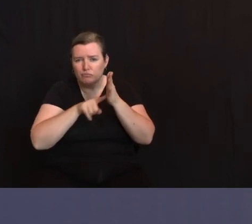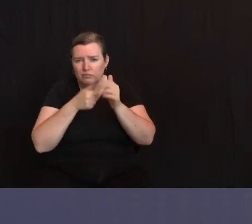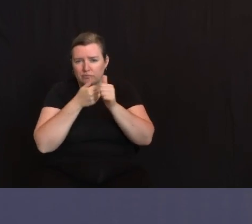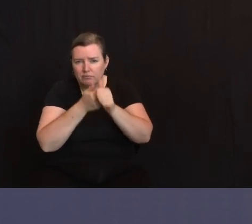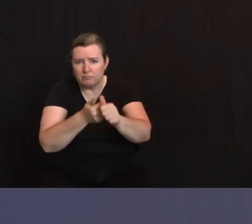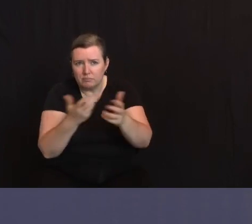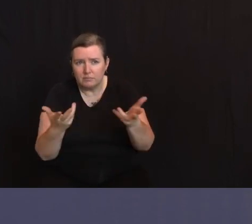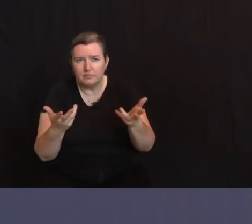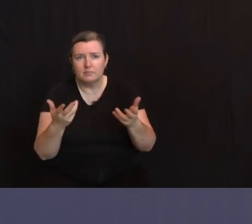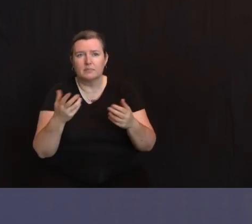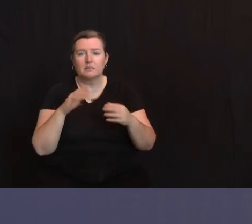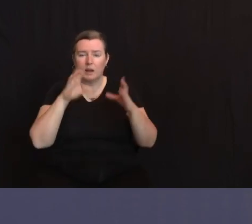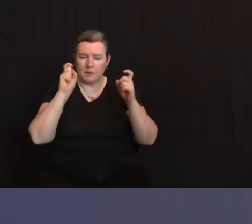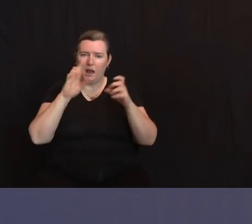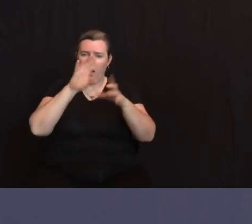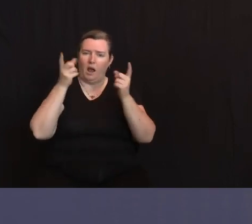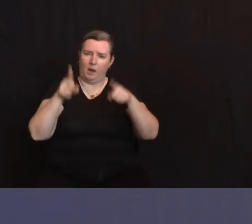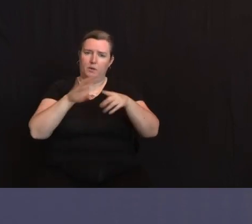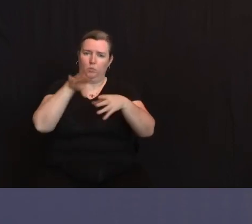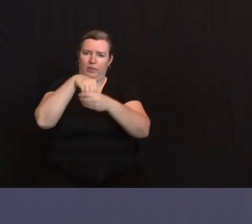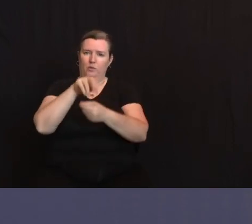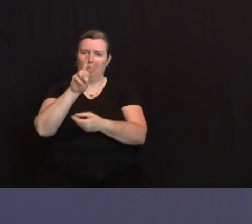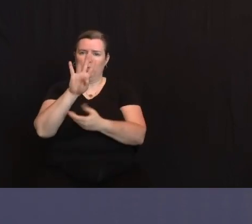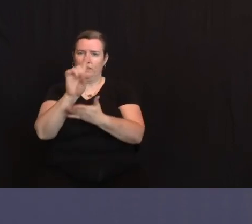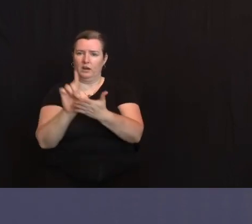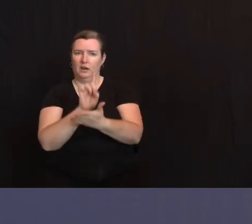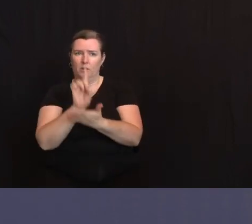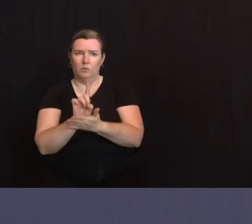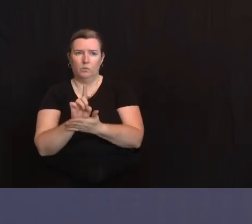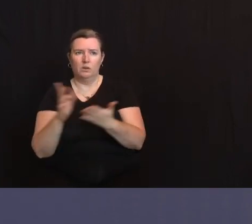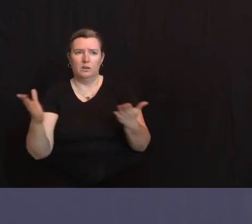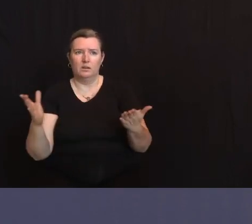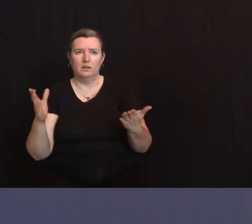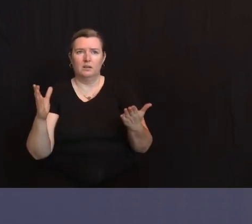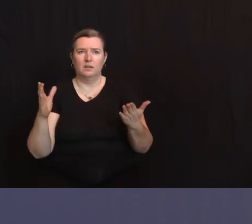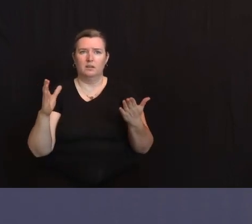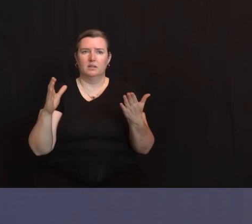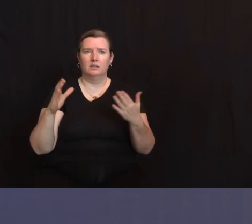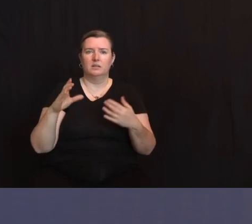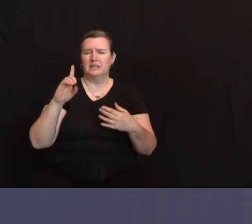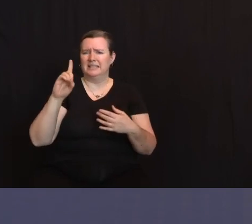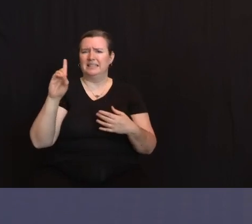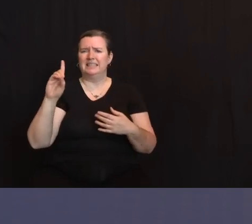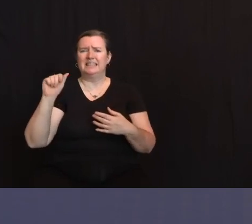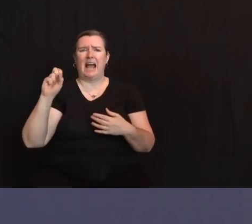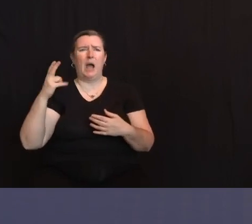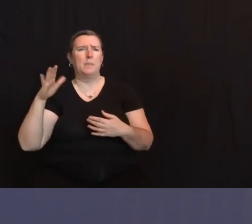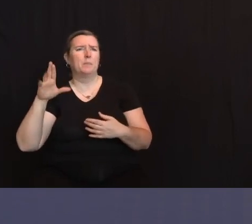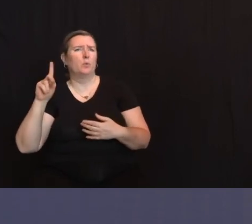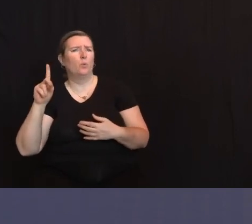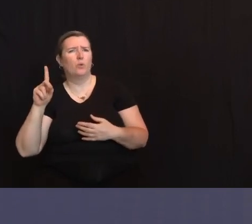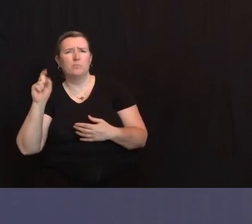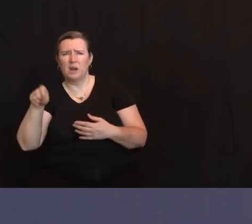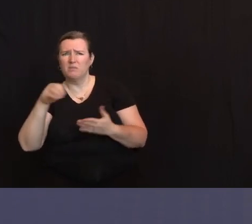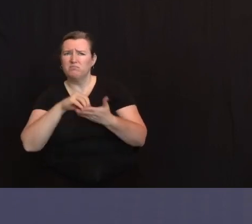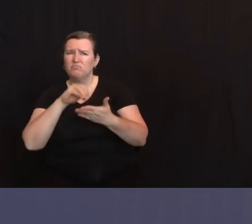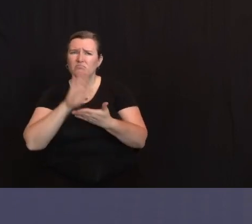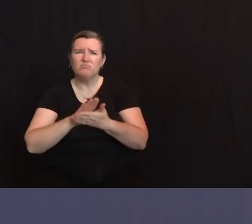health department identify on its dashboard where new outbreaks in long-term care facilities